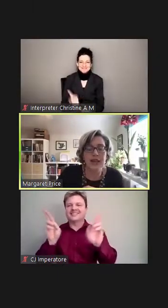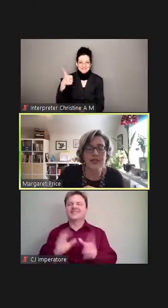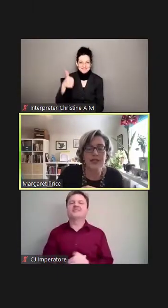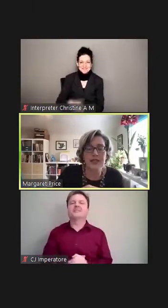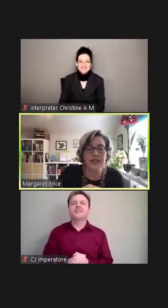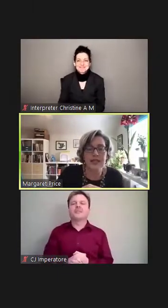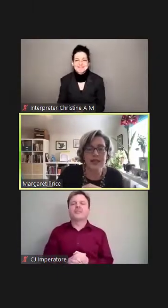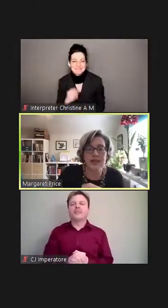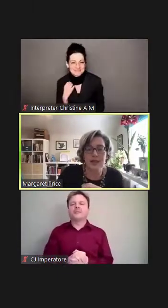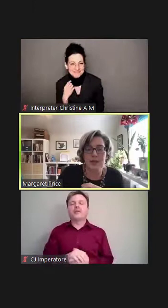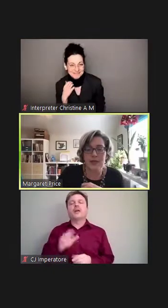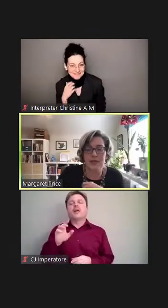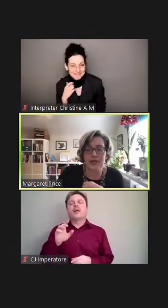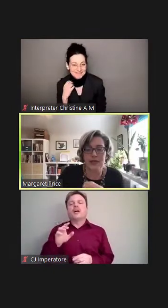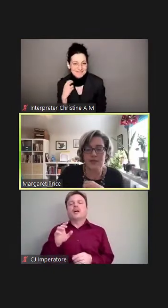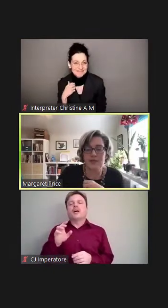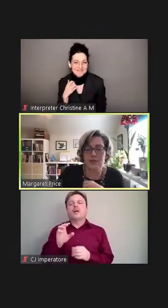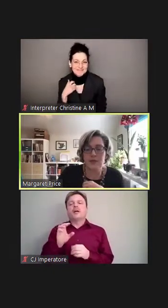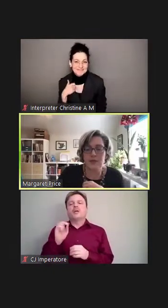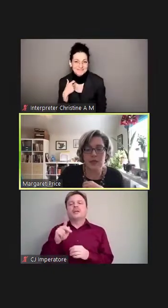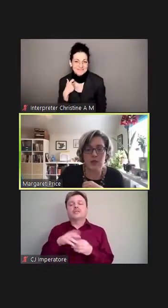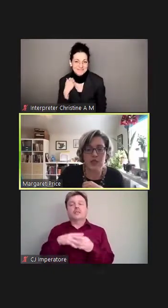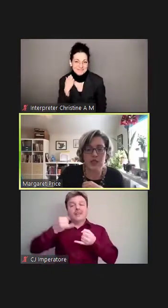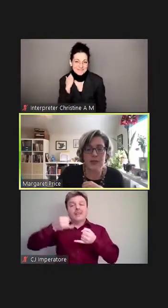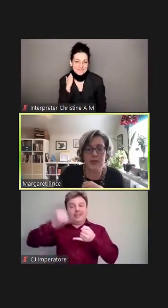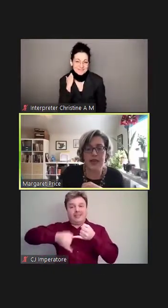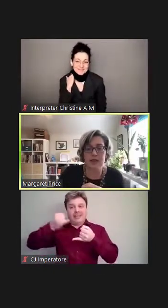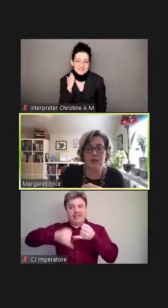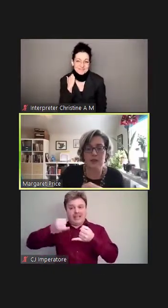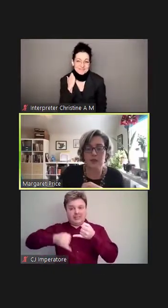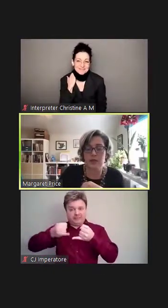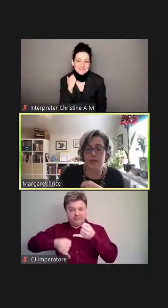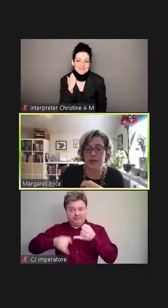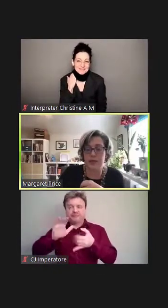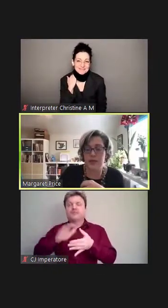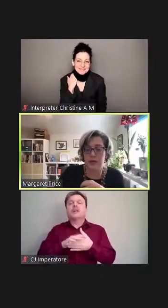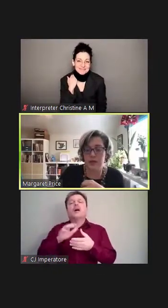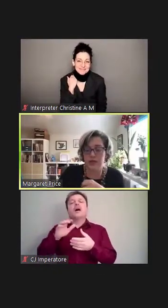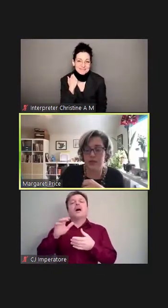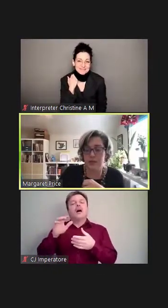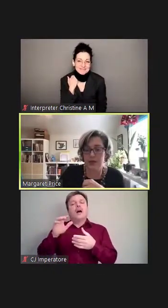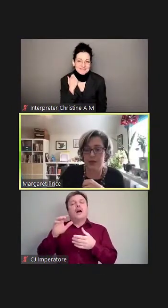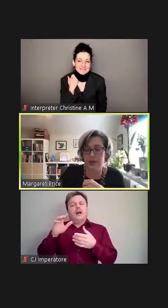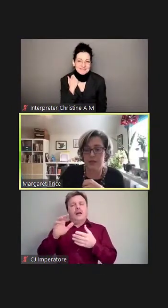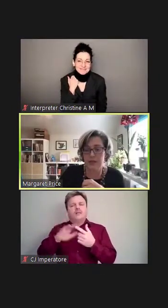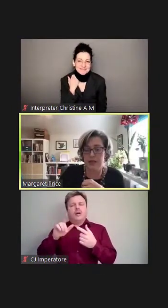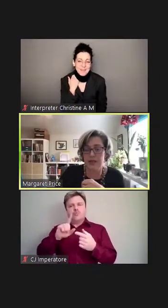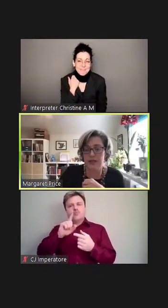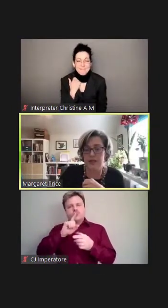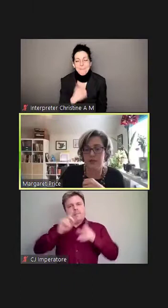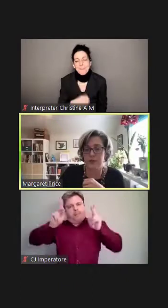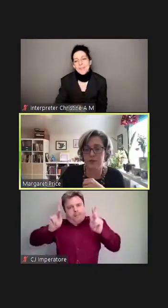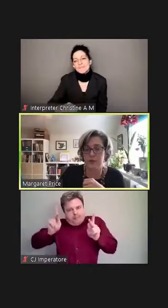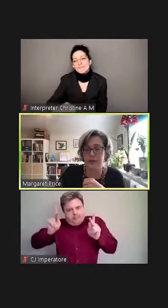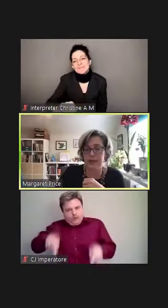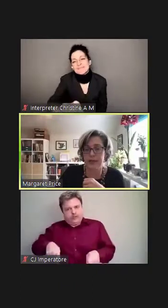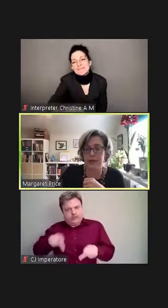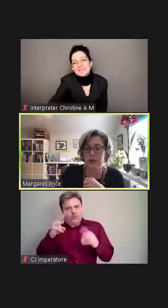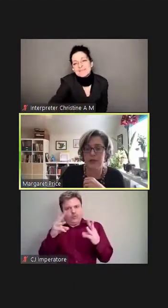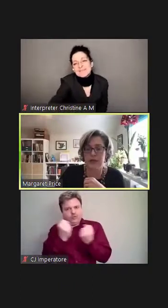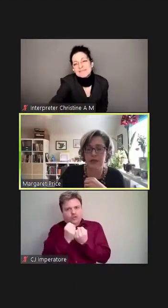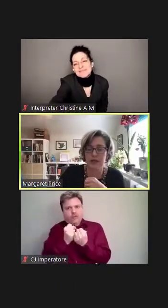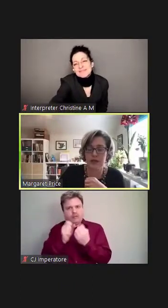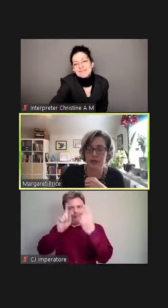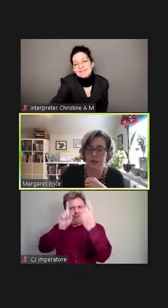The last thing is, in face-to-face workshops, I ask people to write down questions they may have if they don't feel like speaking